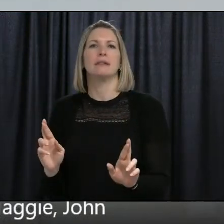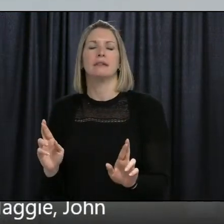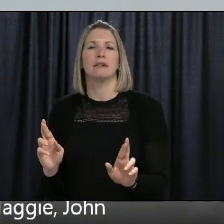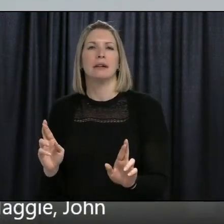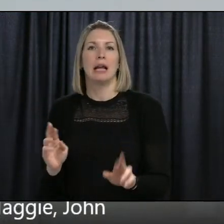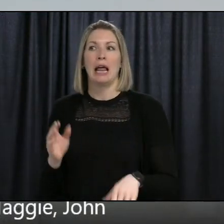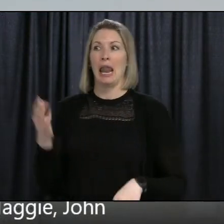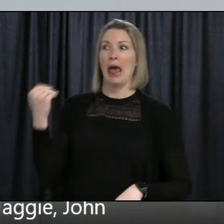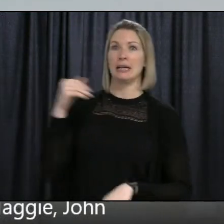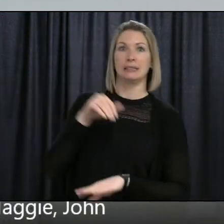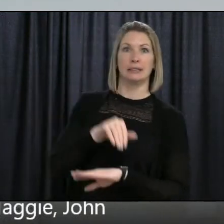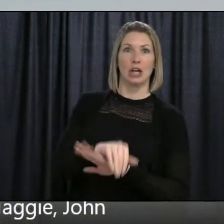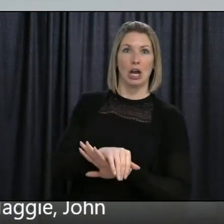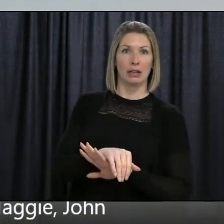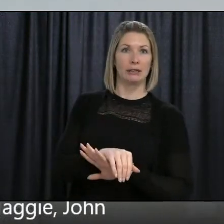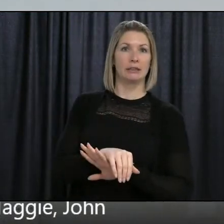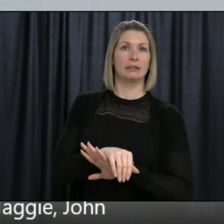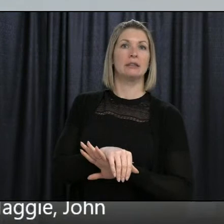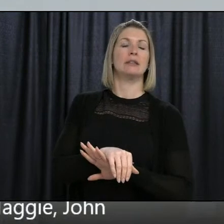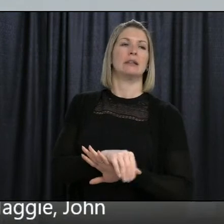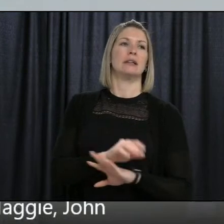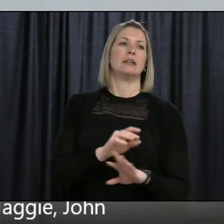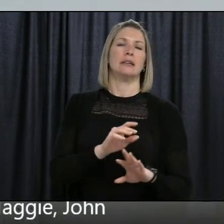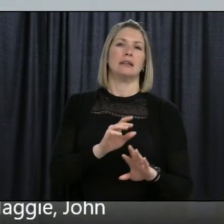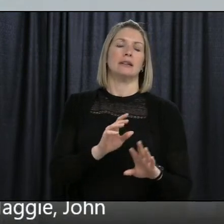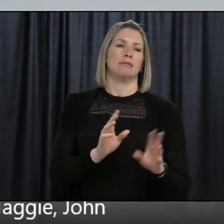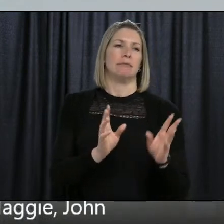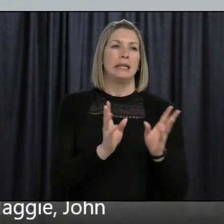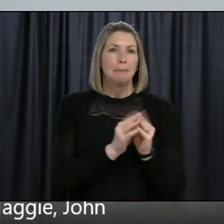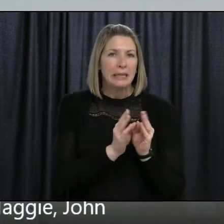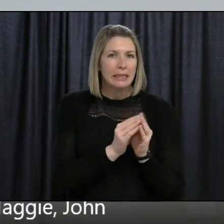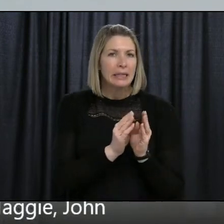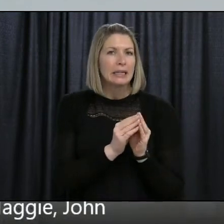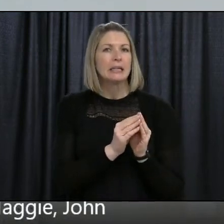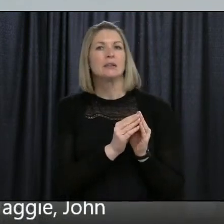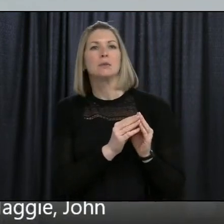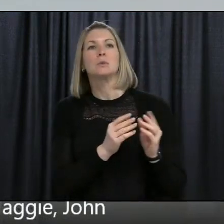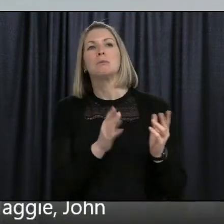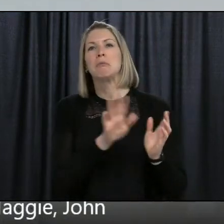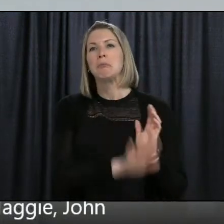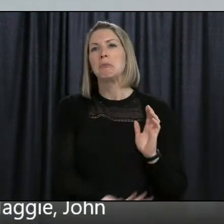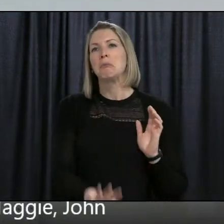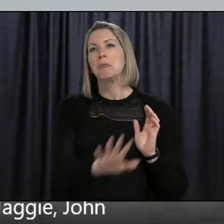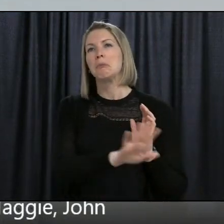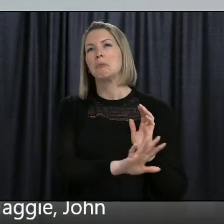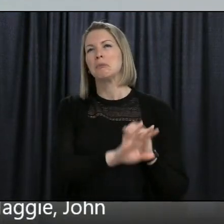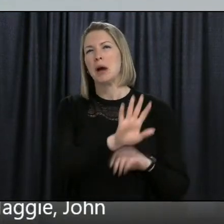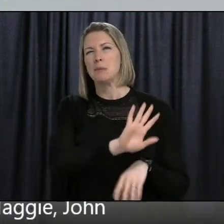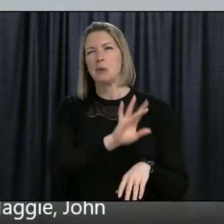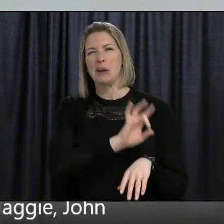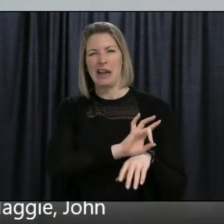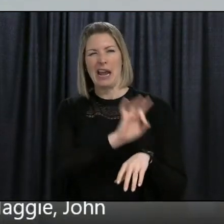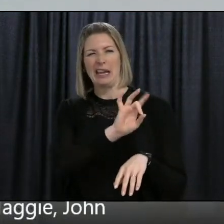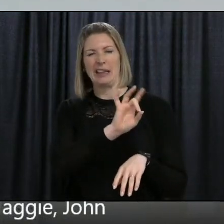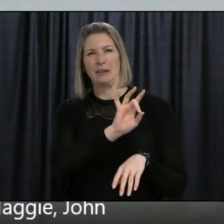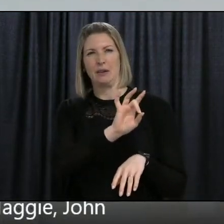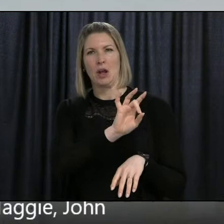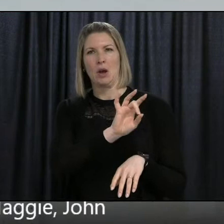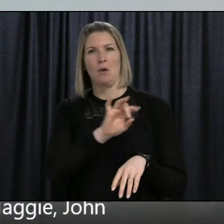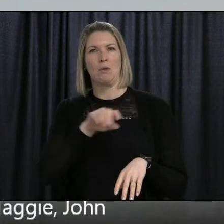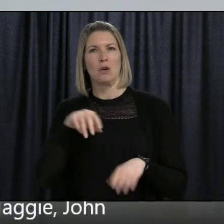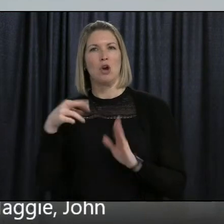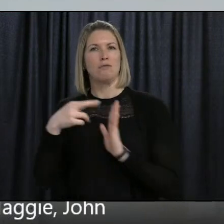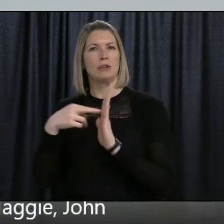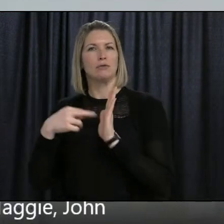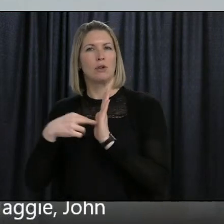night, when the phone lines and the internet site shut down for the night, there were well over 46,000 people